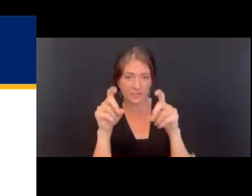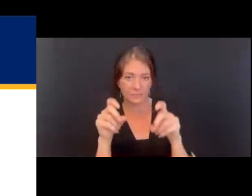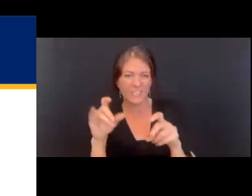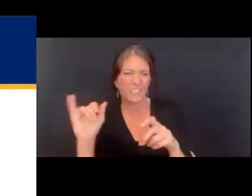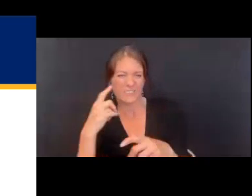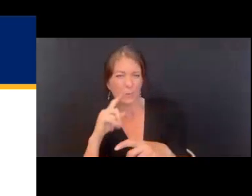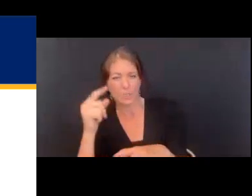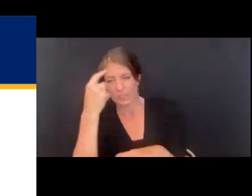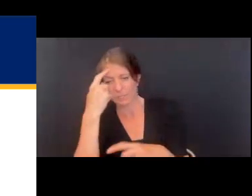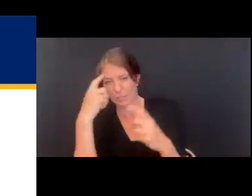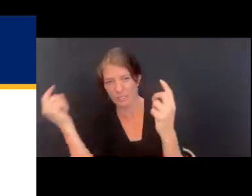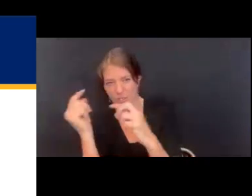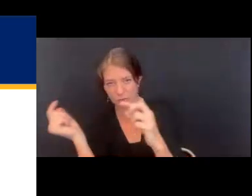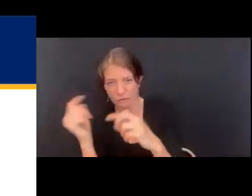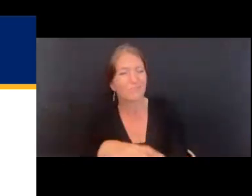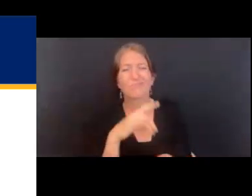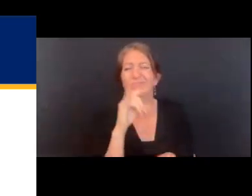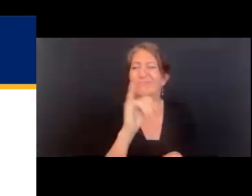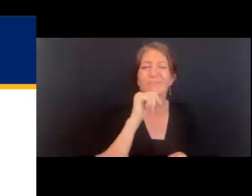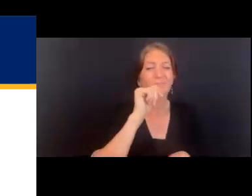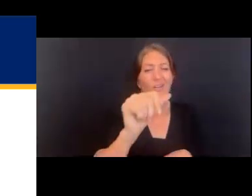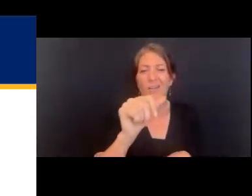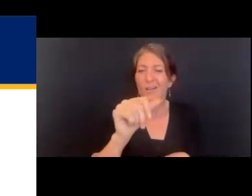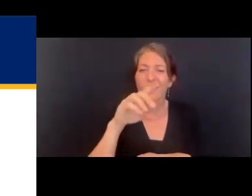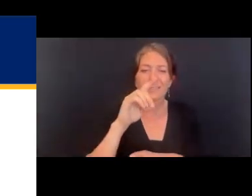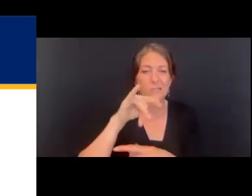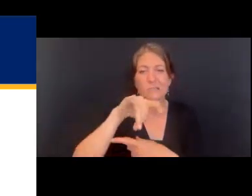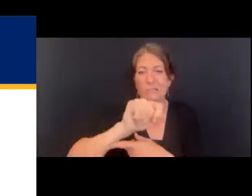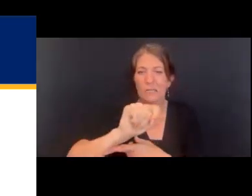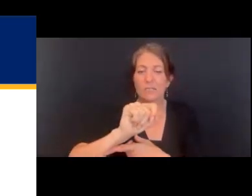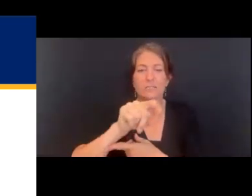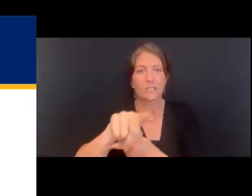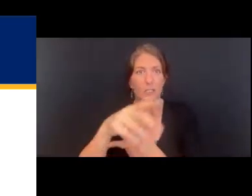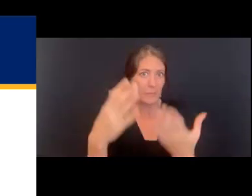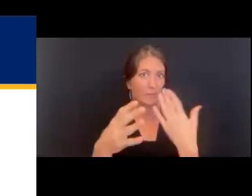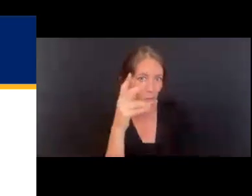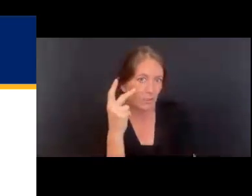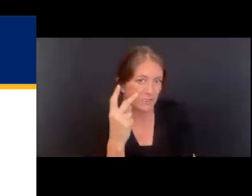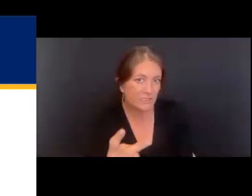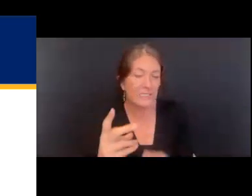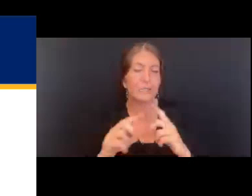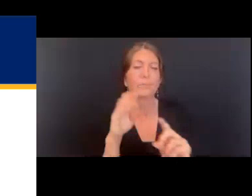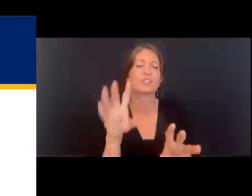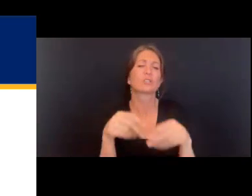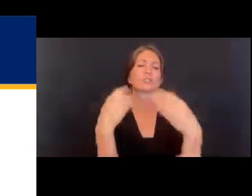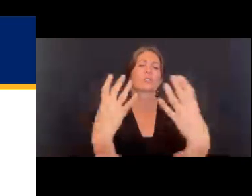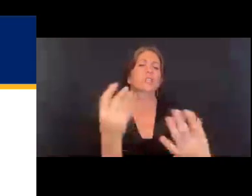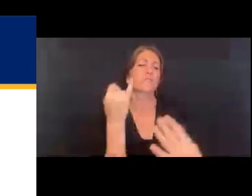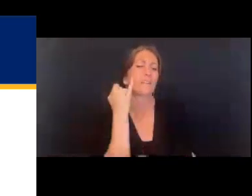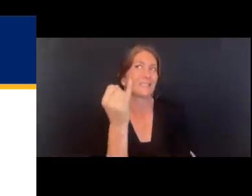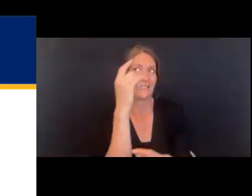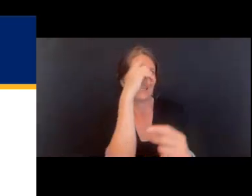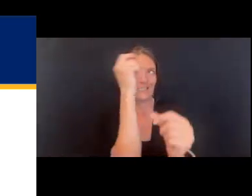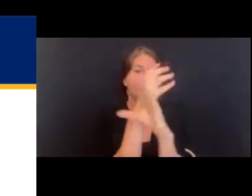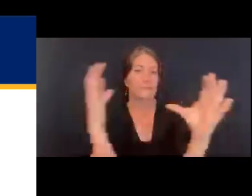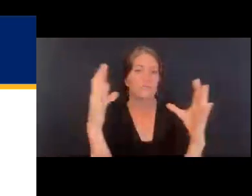again, those aren't necessarily pieces of documentation that participants will see, but that's just to give everybody an idea of what our assessors are